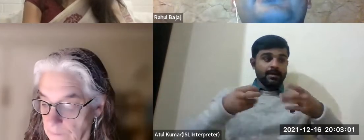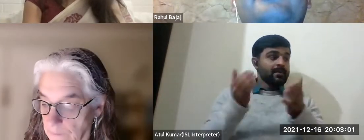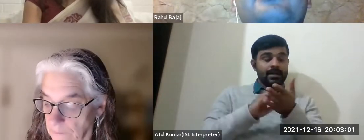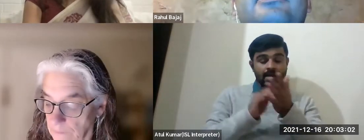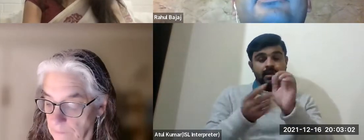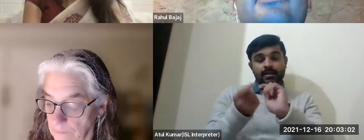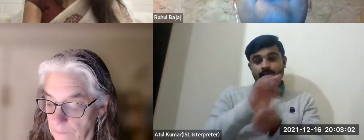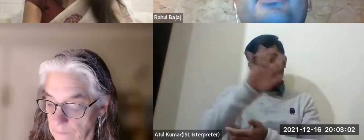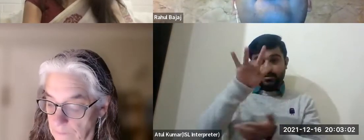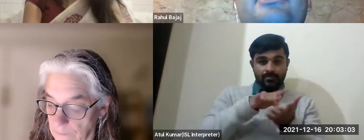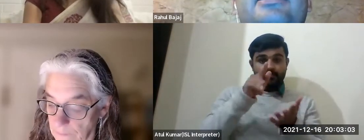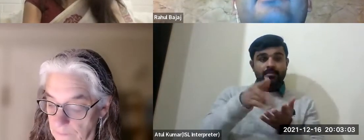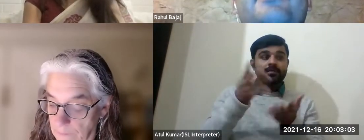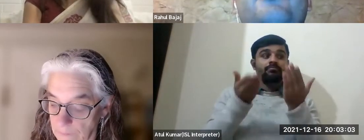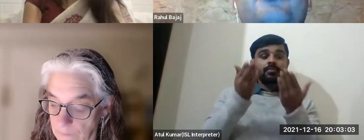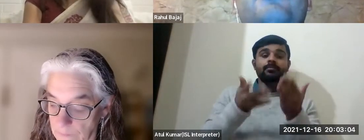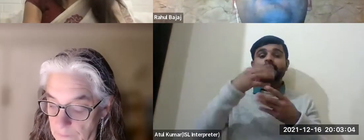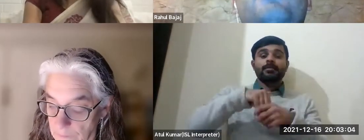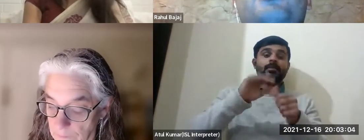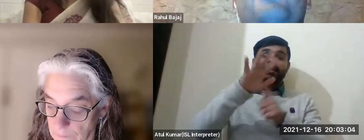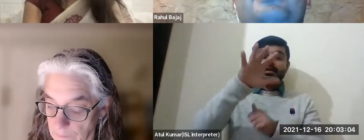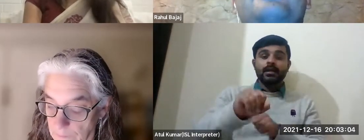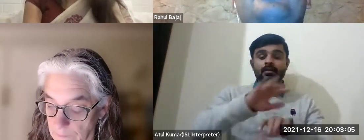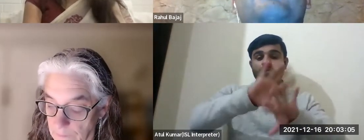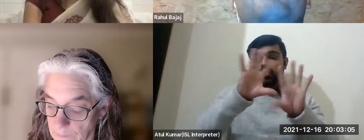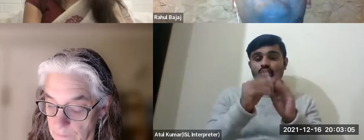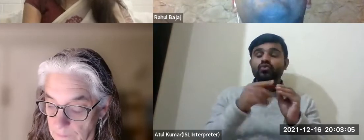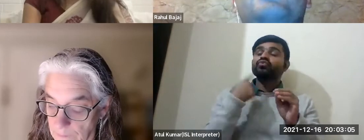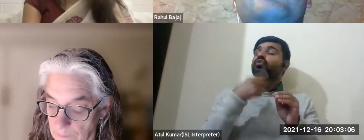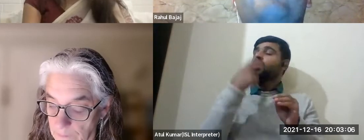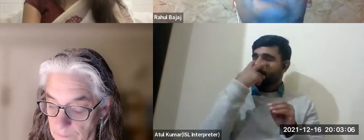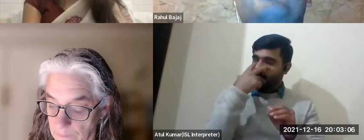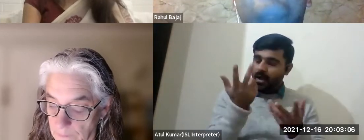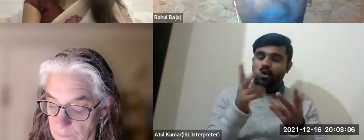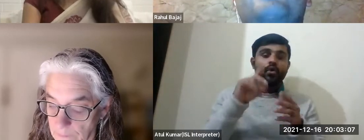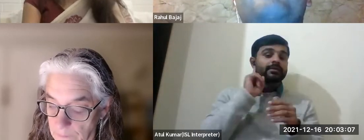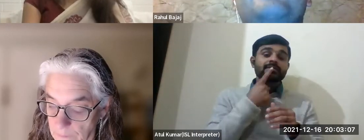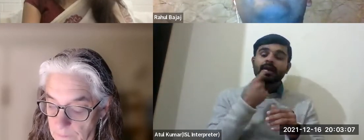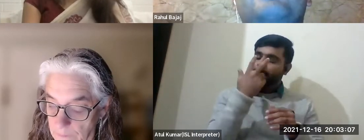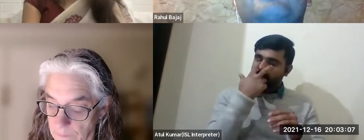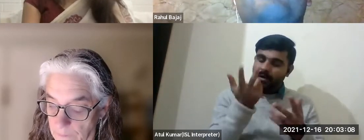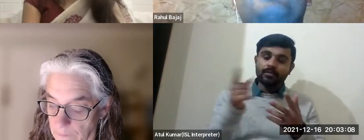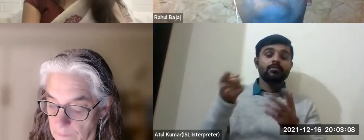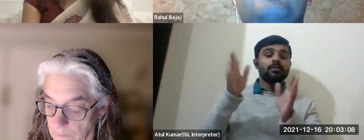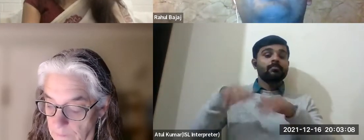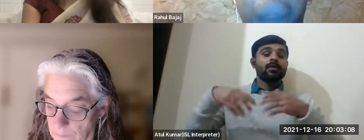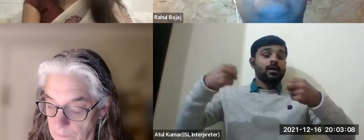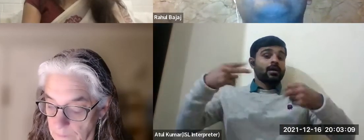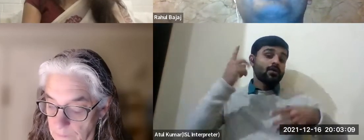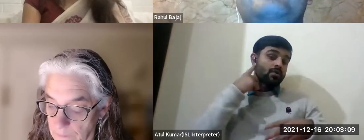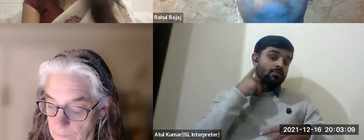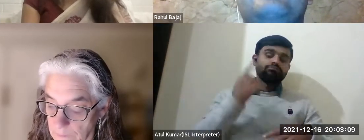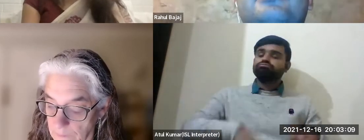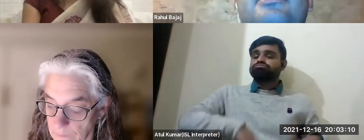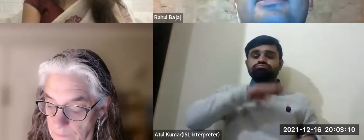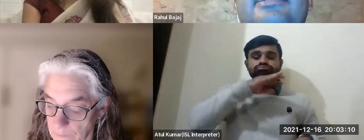in place, then that becomes inaccessible to those who are blind and also to those who are deaf-blind, because for them even audio captcha is not sufficient.